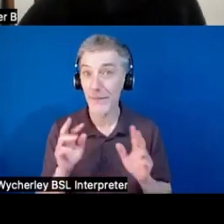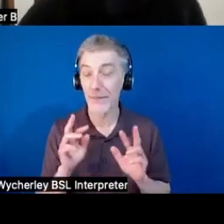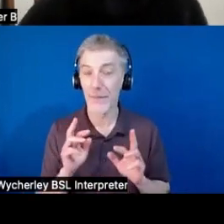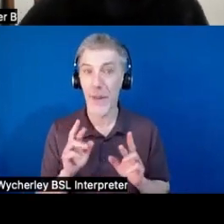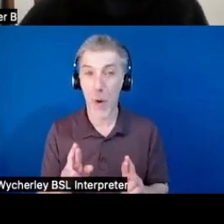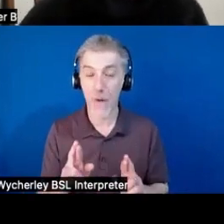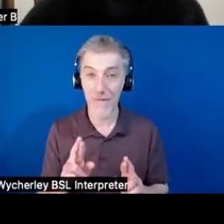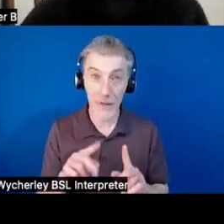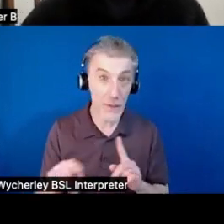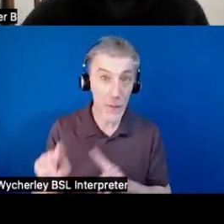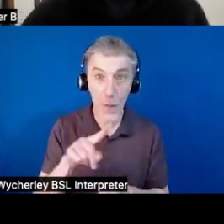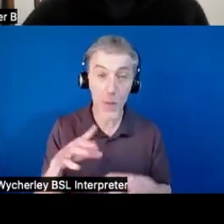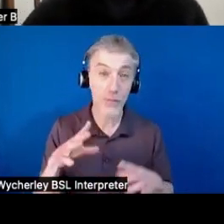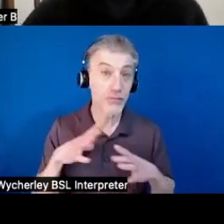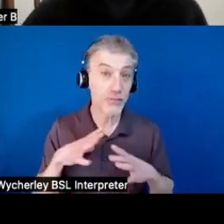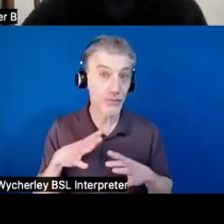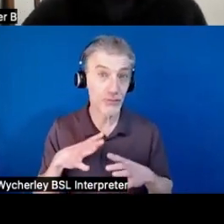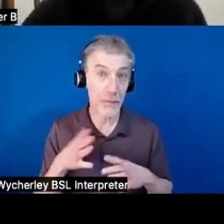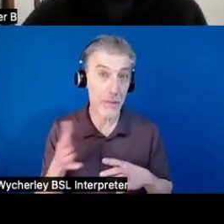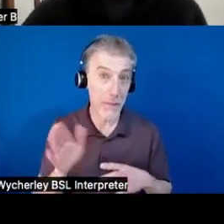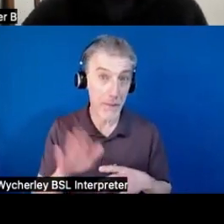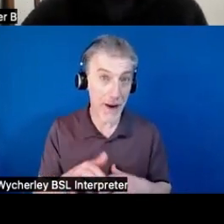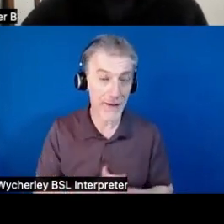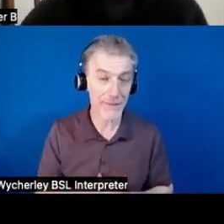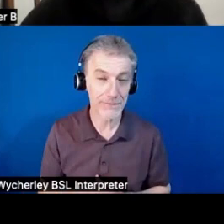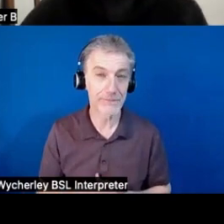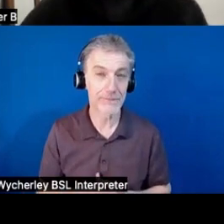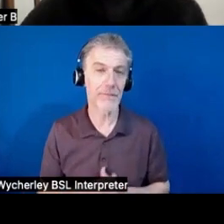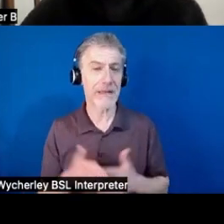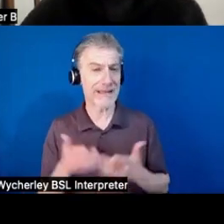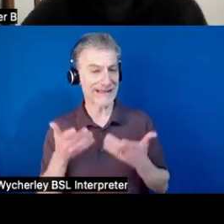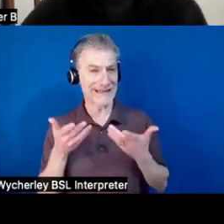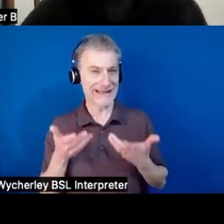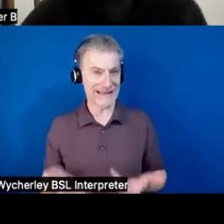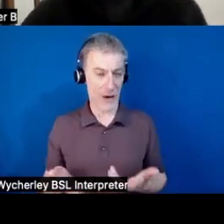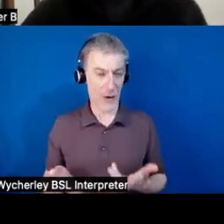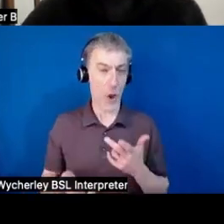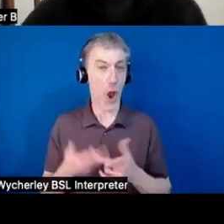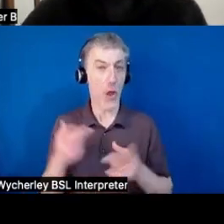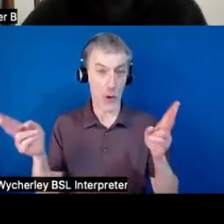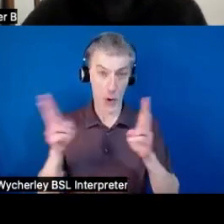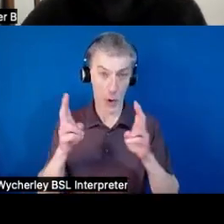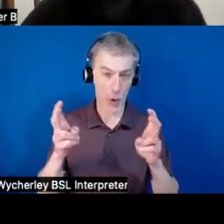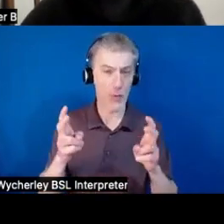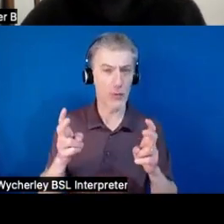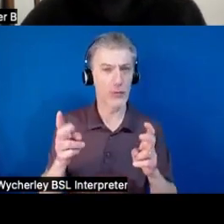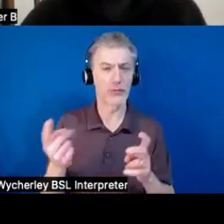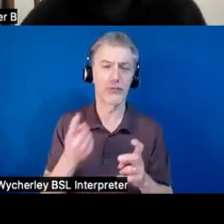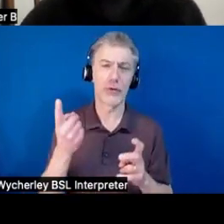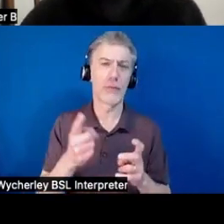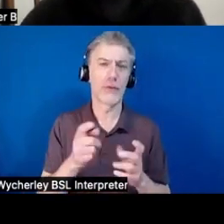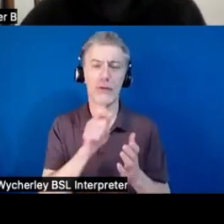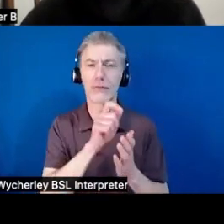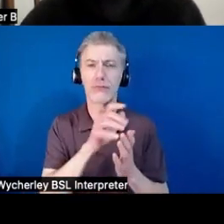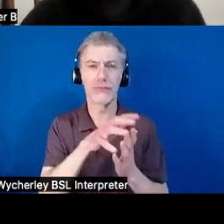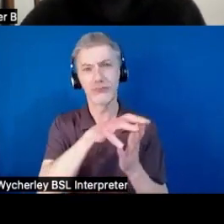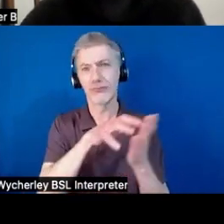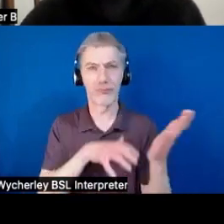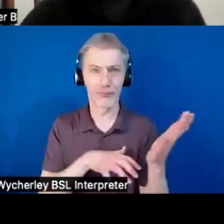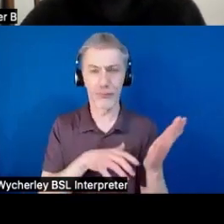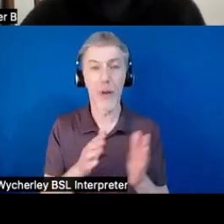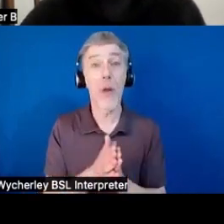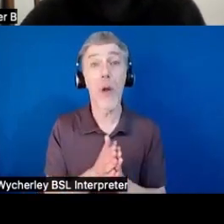everyone is just about back. And so this is another quote from an essay in, I'm now looking at the book, it's called